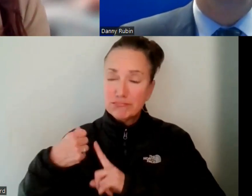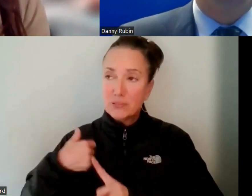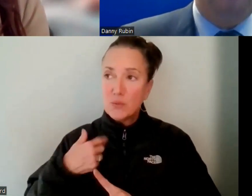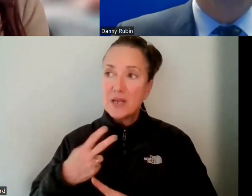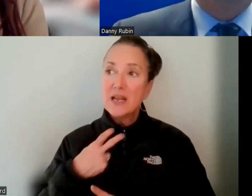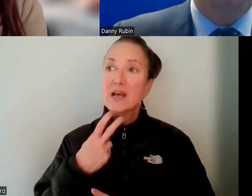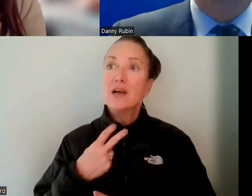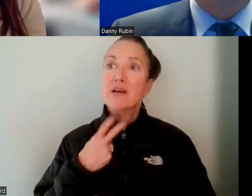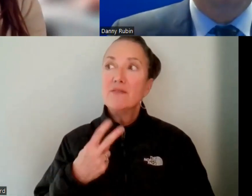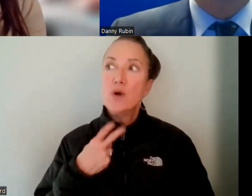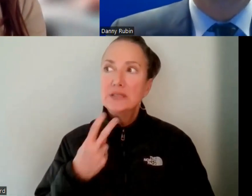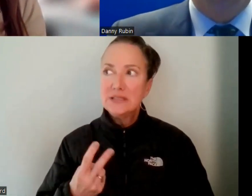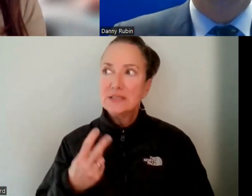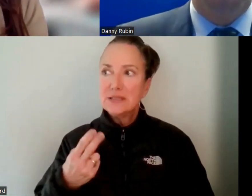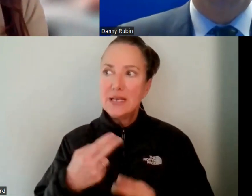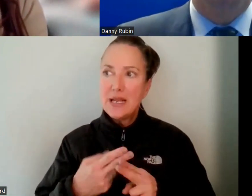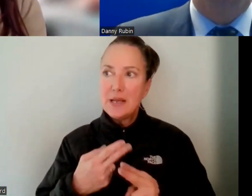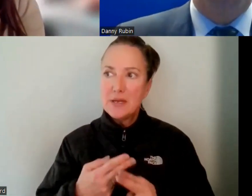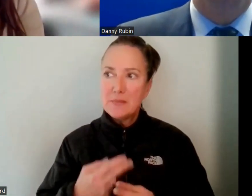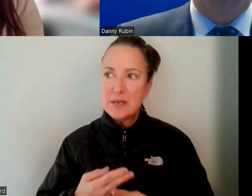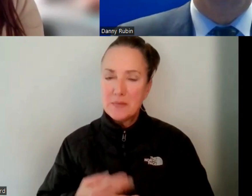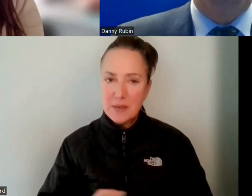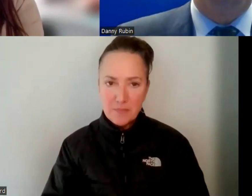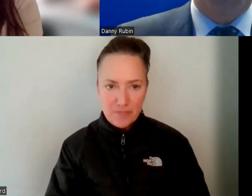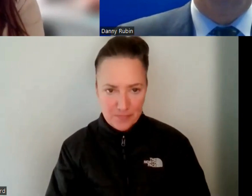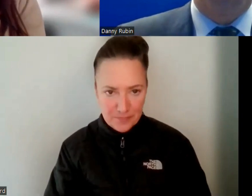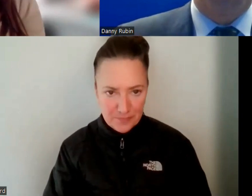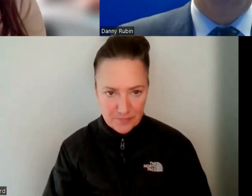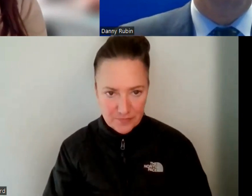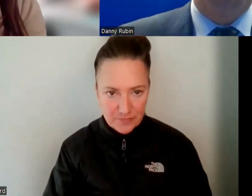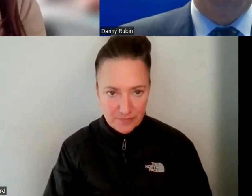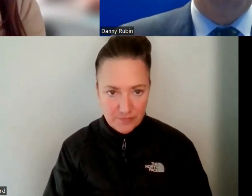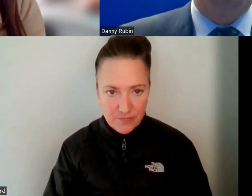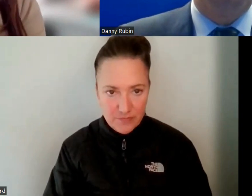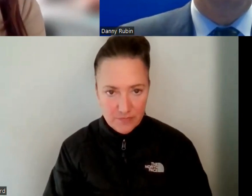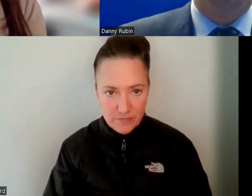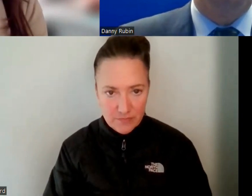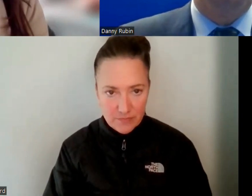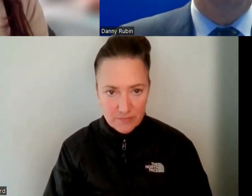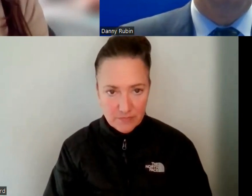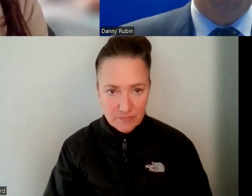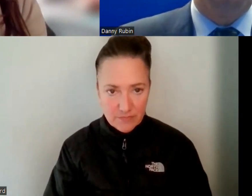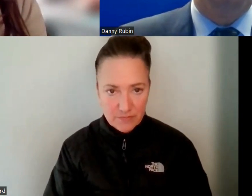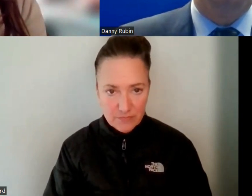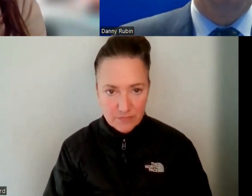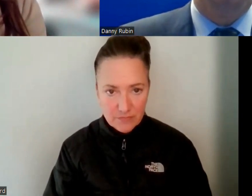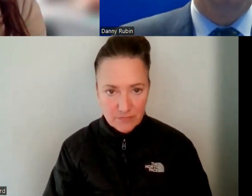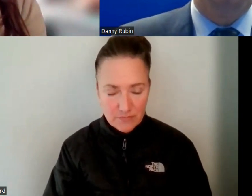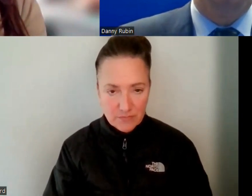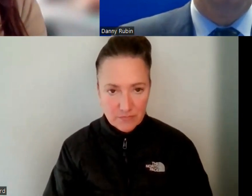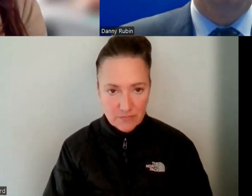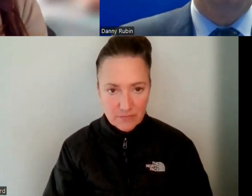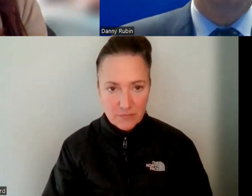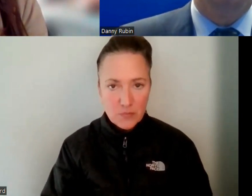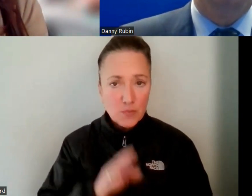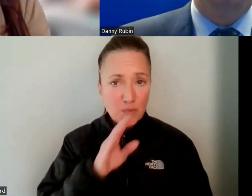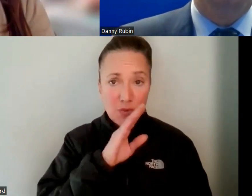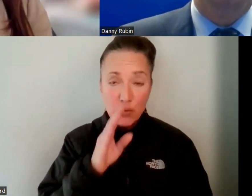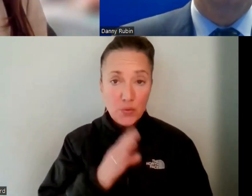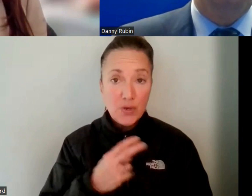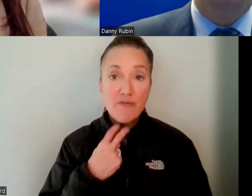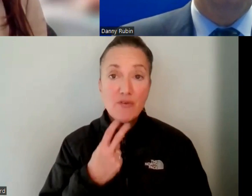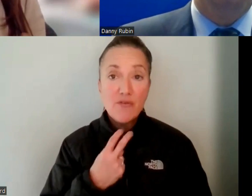fifth day at the job and I don't know what to do. So he told me that, yeah, you never, ever, ever say out the person's prescriptions out